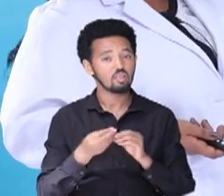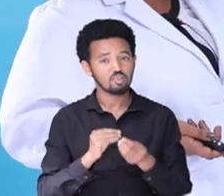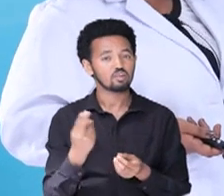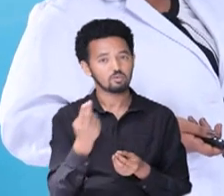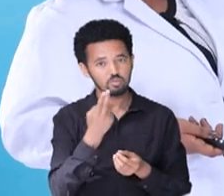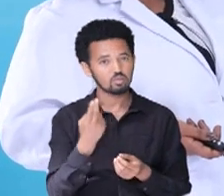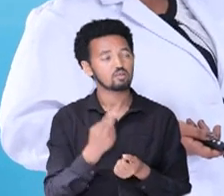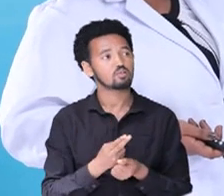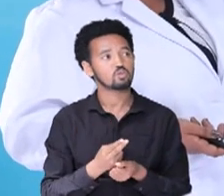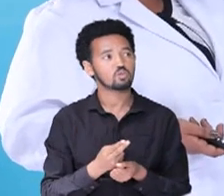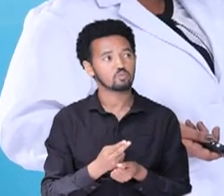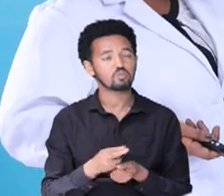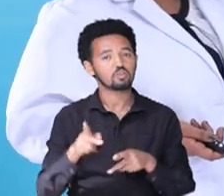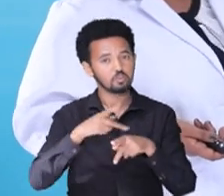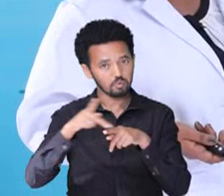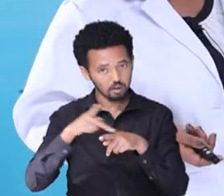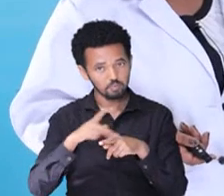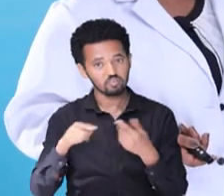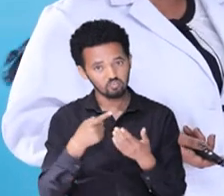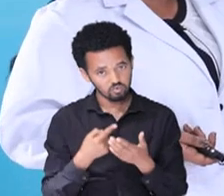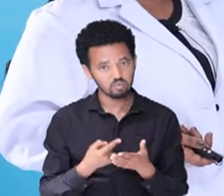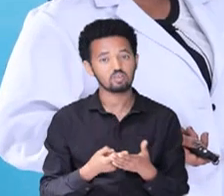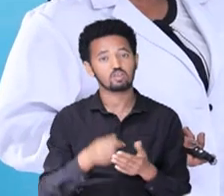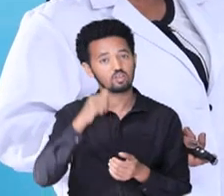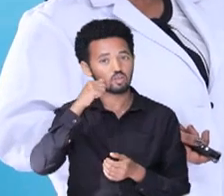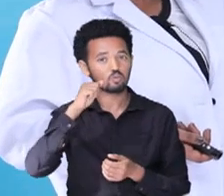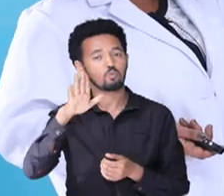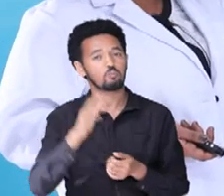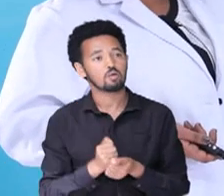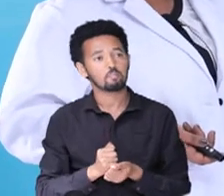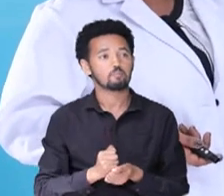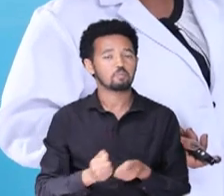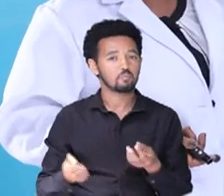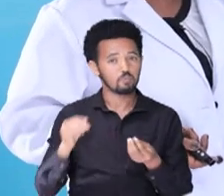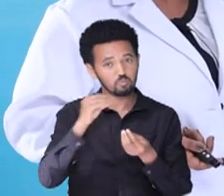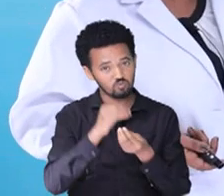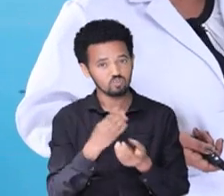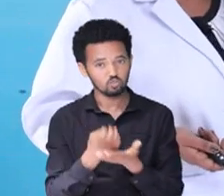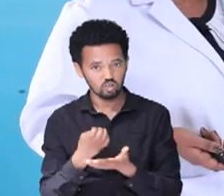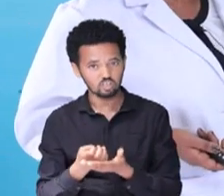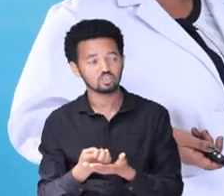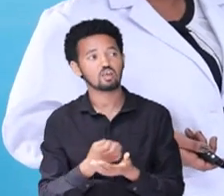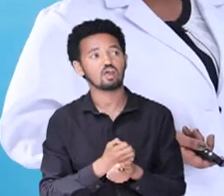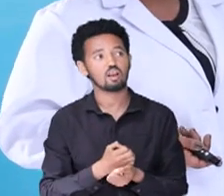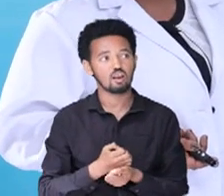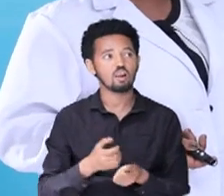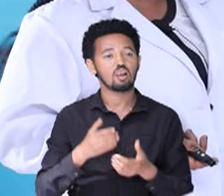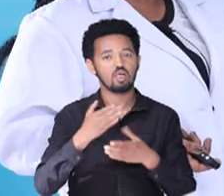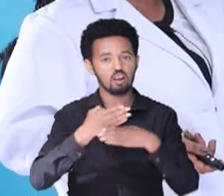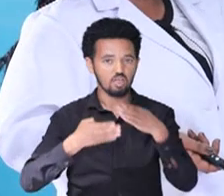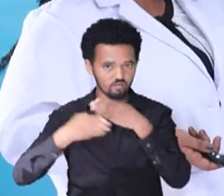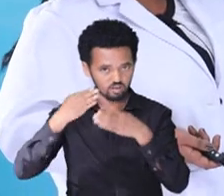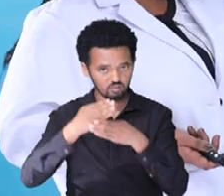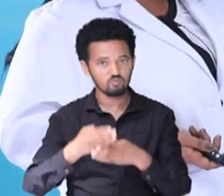use or to practice improving the status of women, improved educational level regarding family